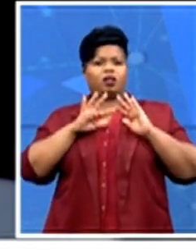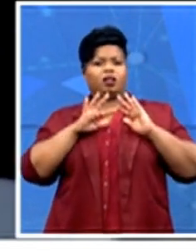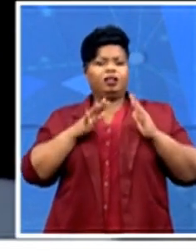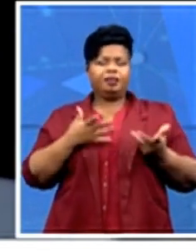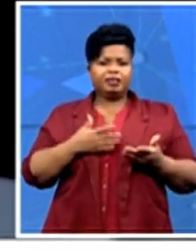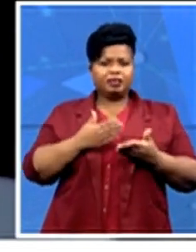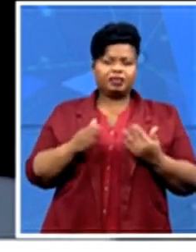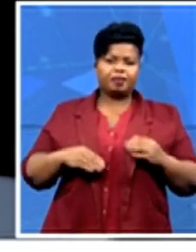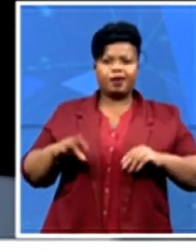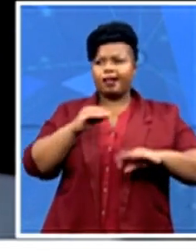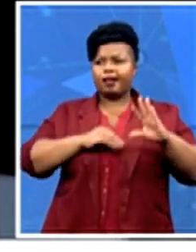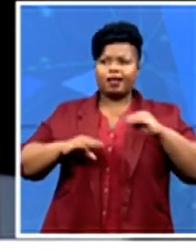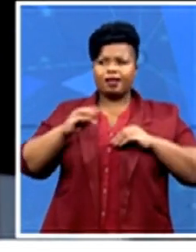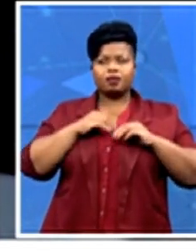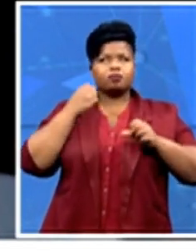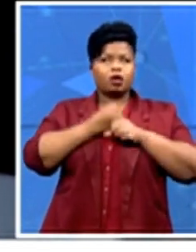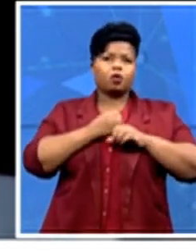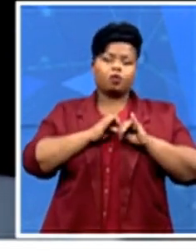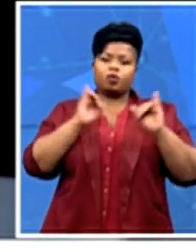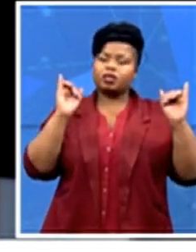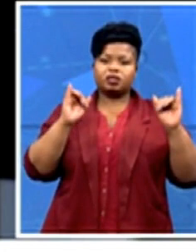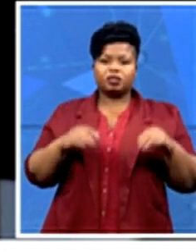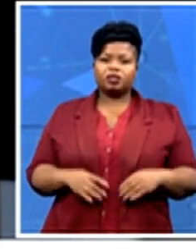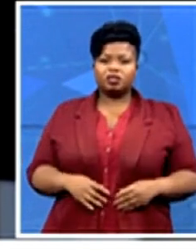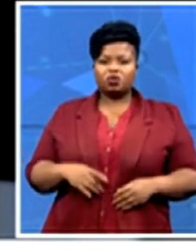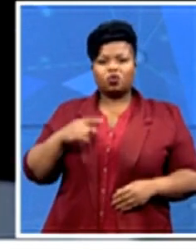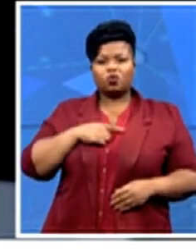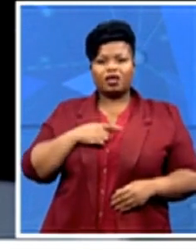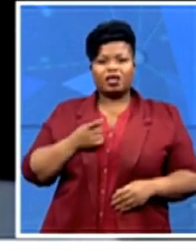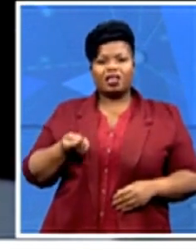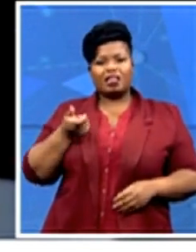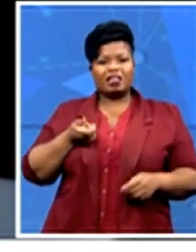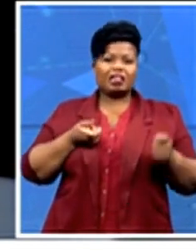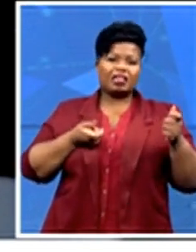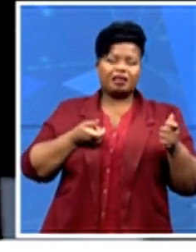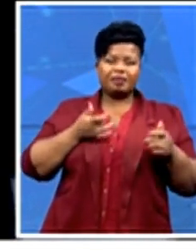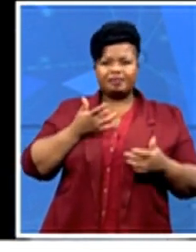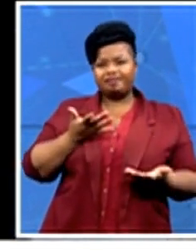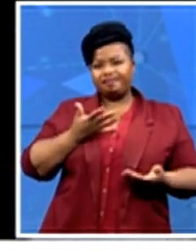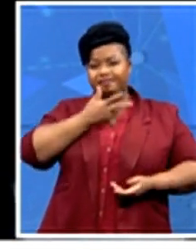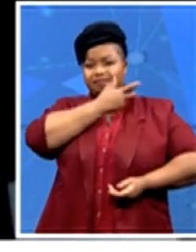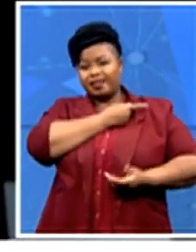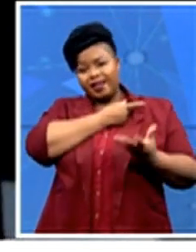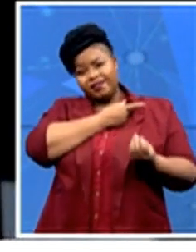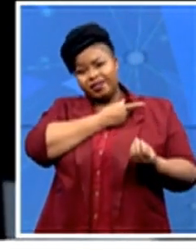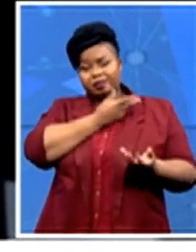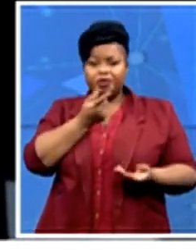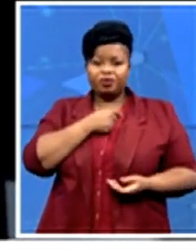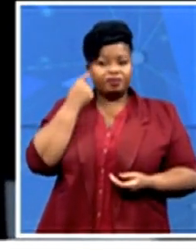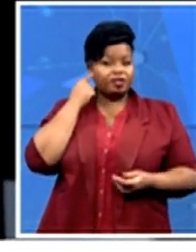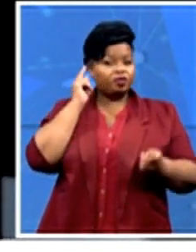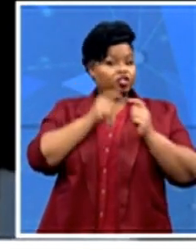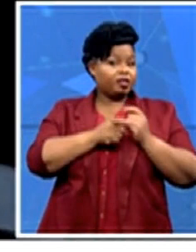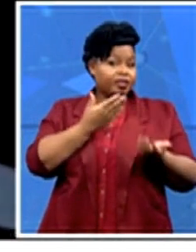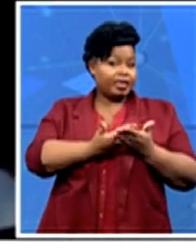factors to the low figures in the recent weeks. Will this change during this cohort? That certainly remains to be seen.